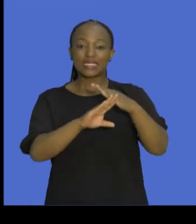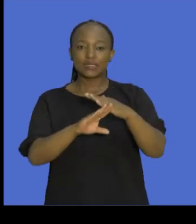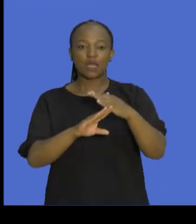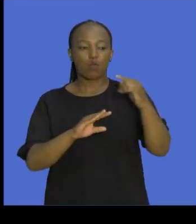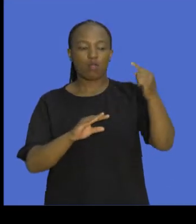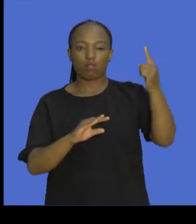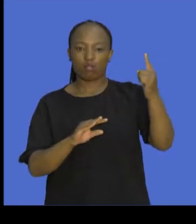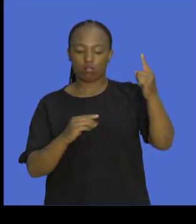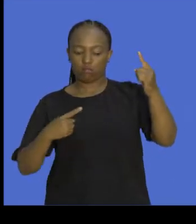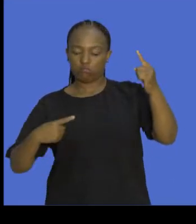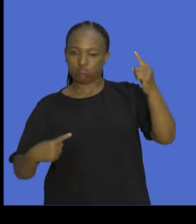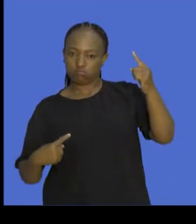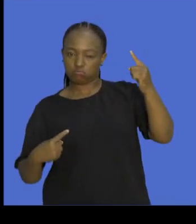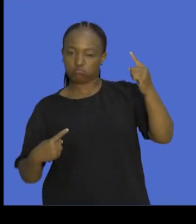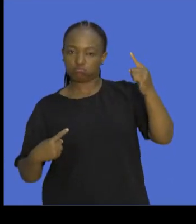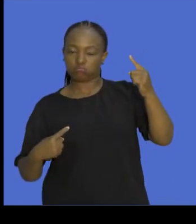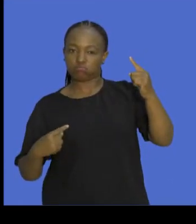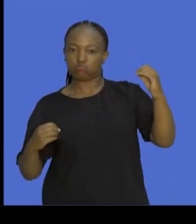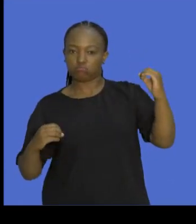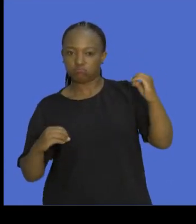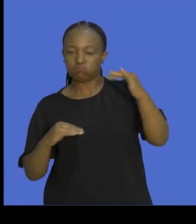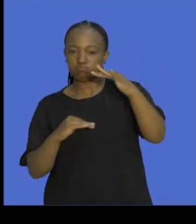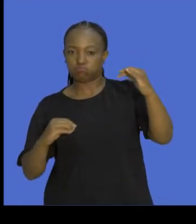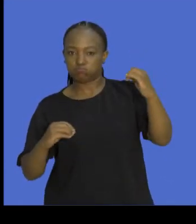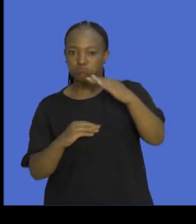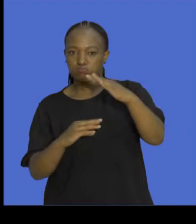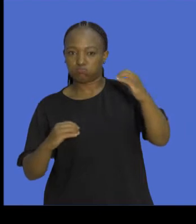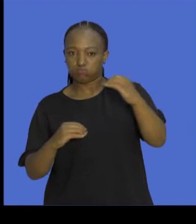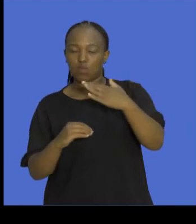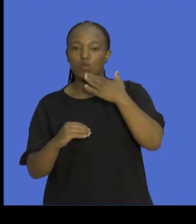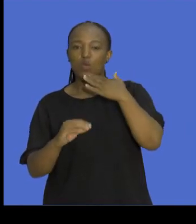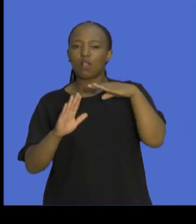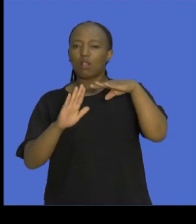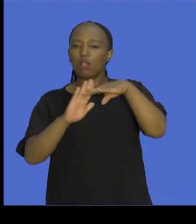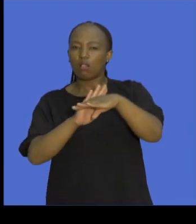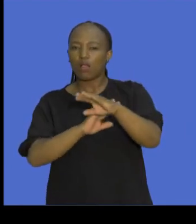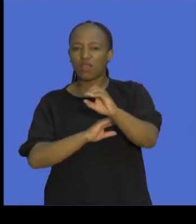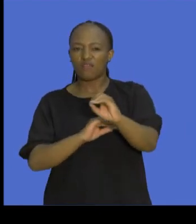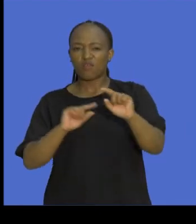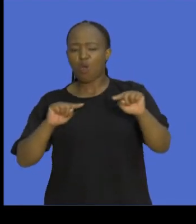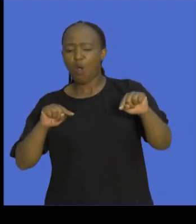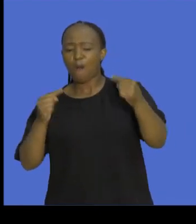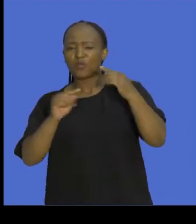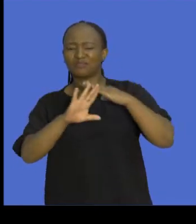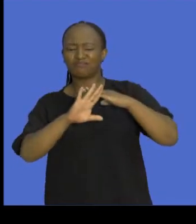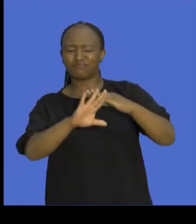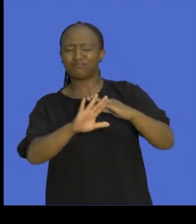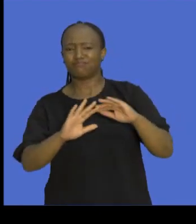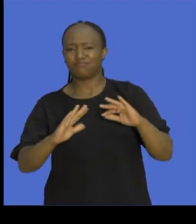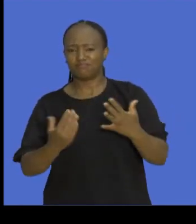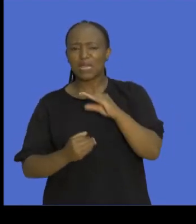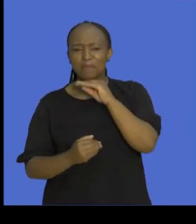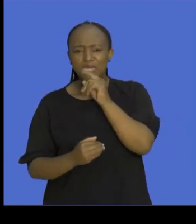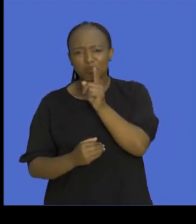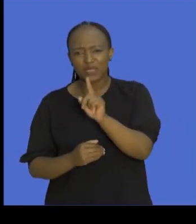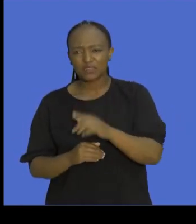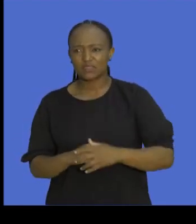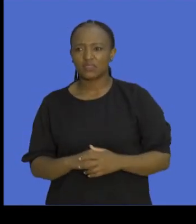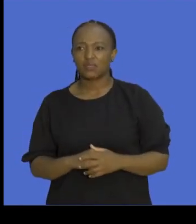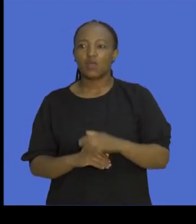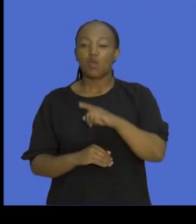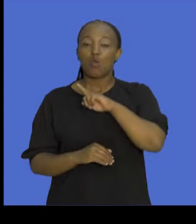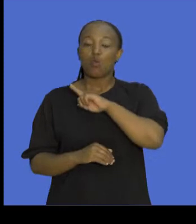are connected in parallel, the opposition to the flow of charge is decreased. What is this opposition to the flow of charge? So